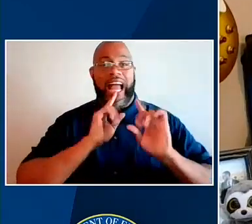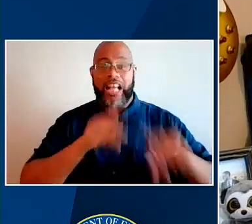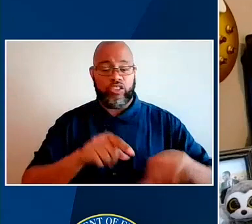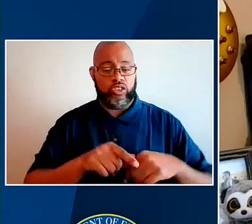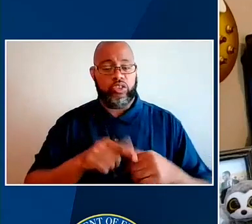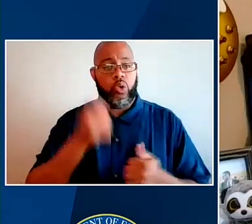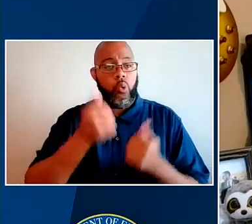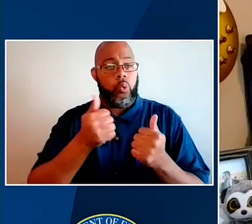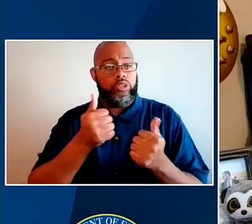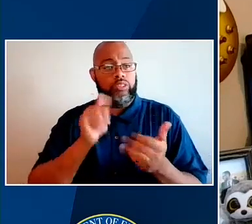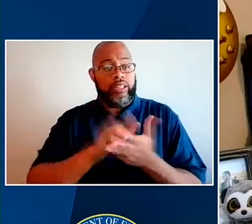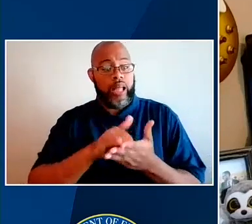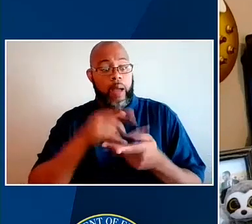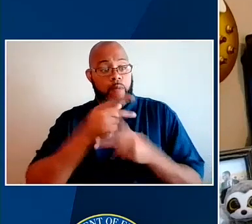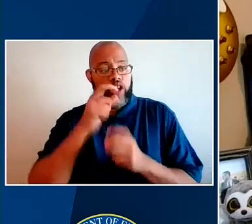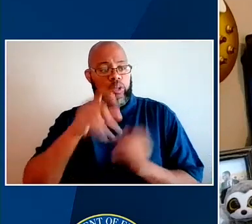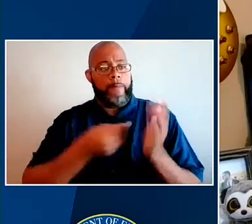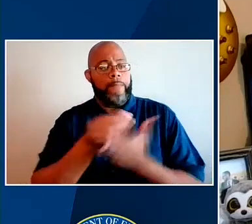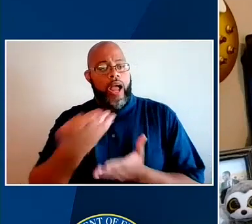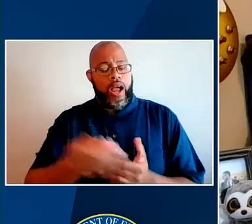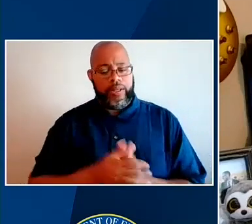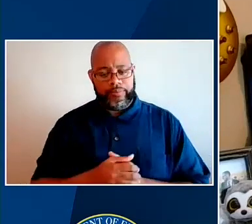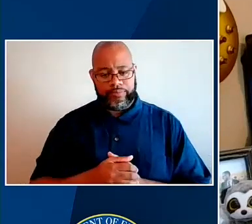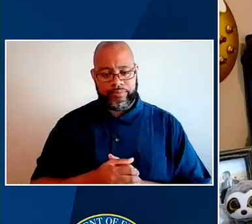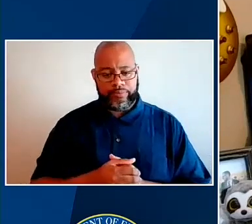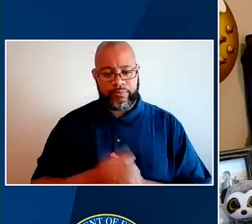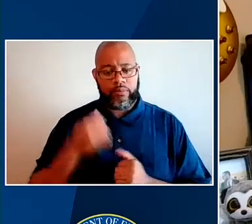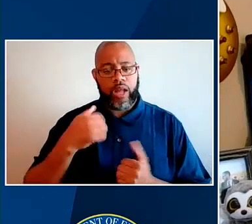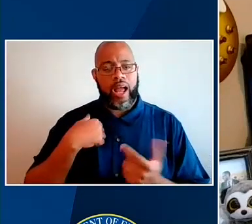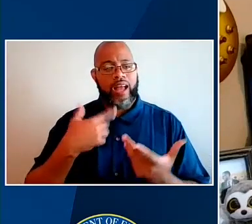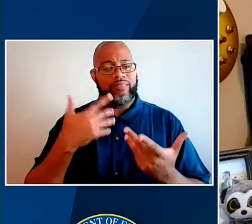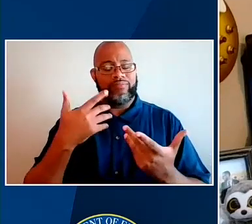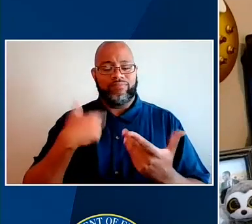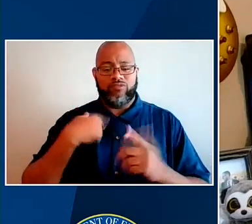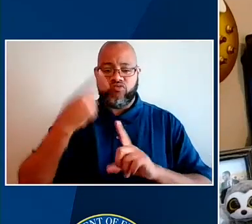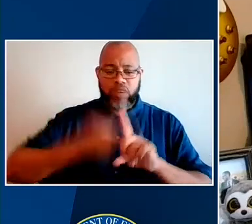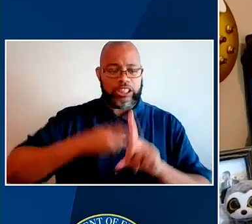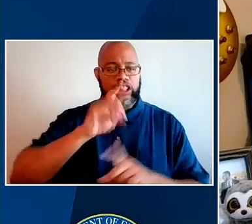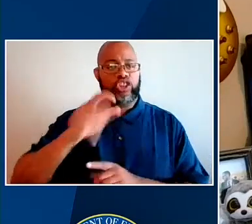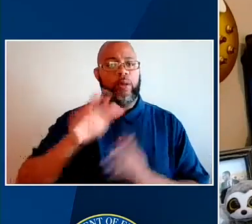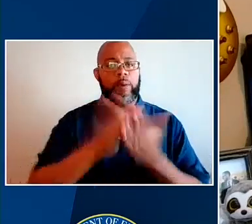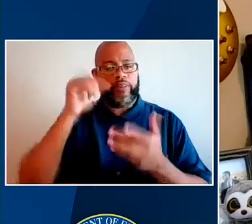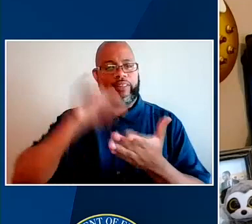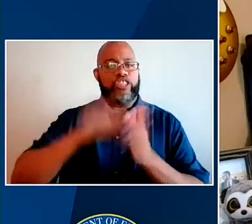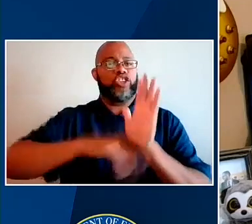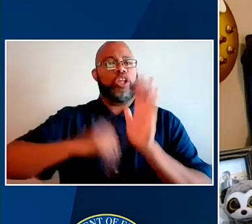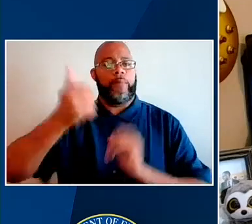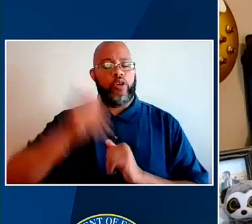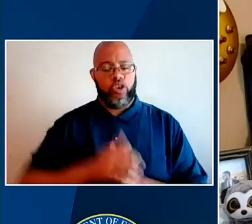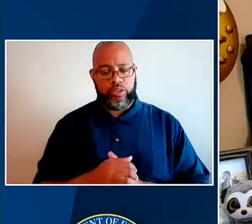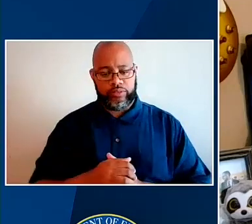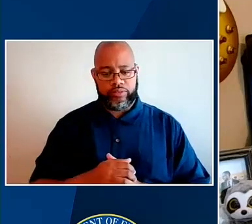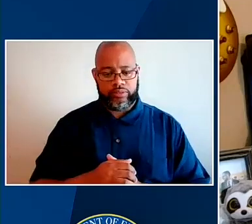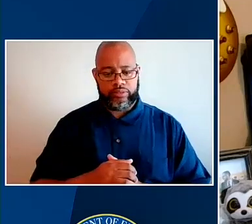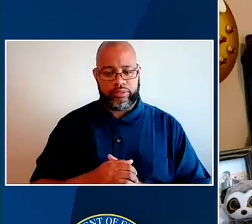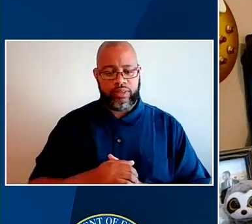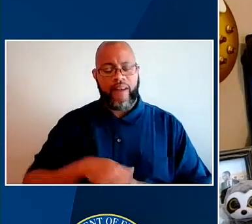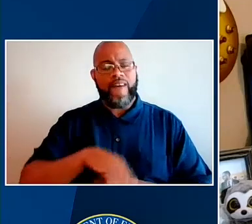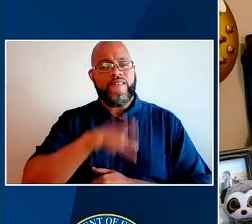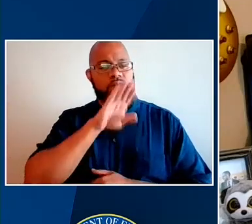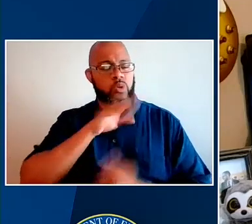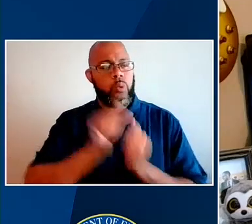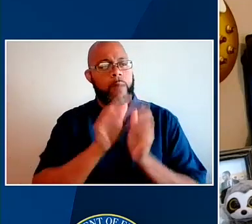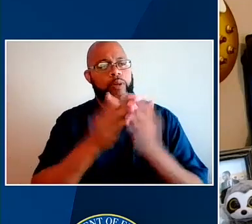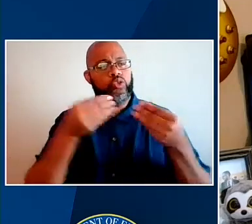which Cengage product I should purchase. I ultimately rented the digital book because it was cheaper. I'm frustrated with the